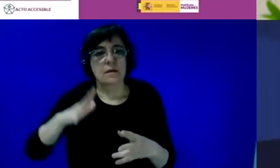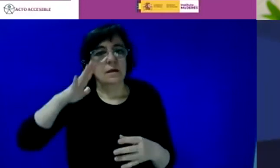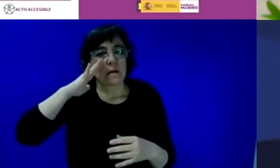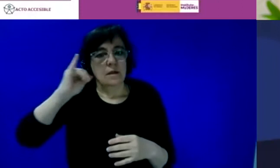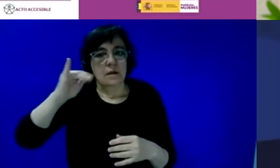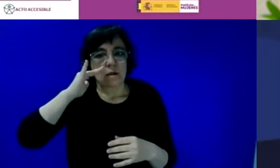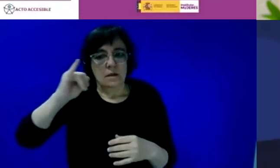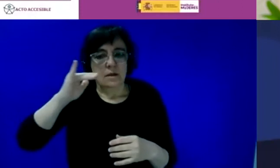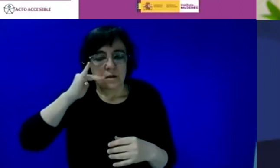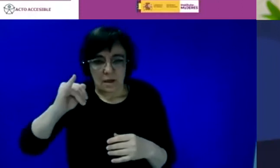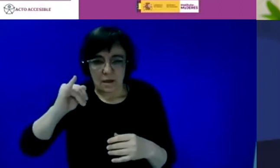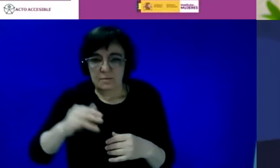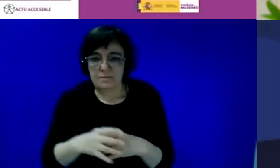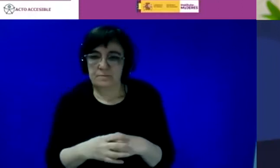the